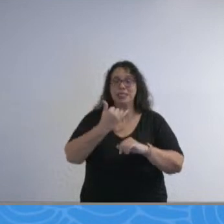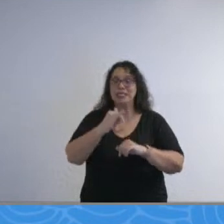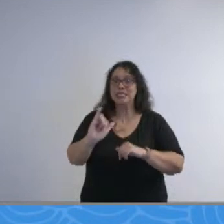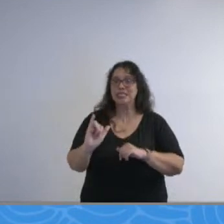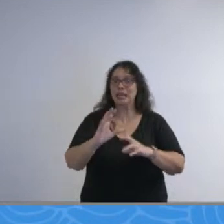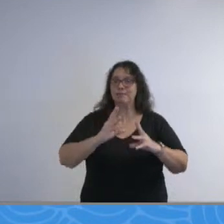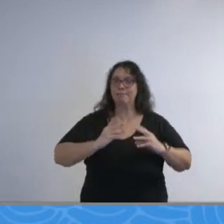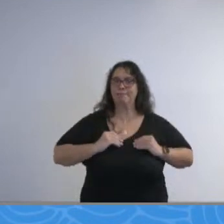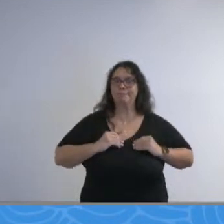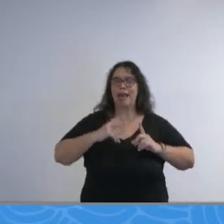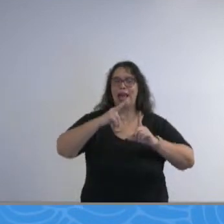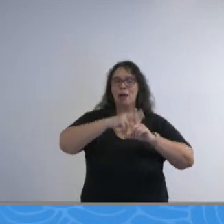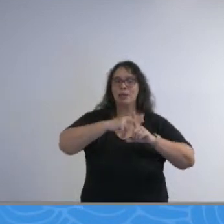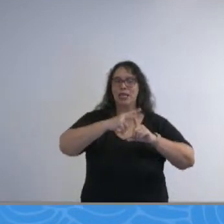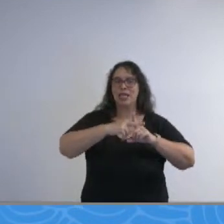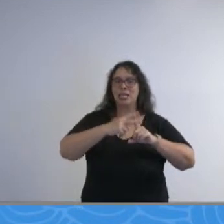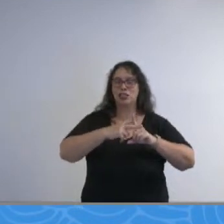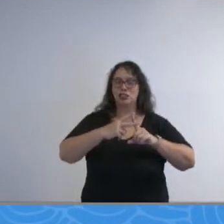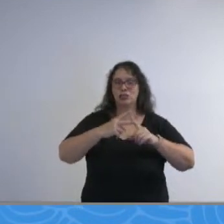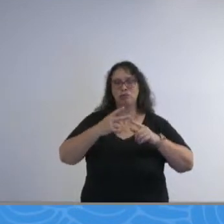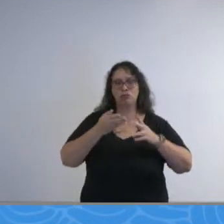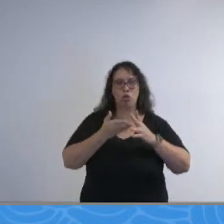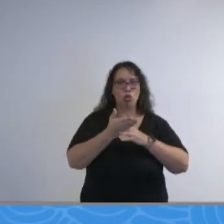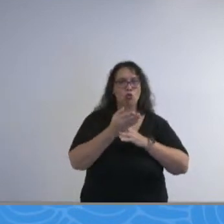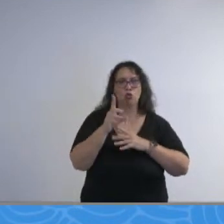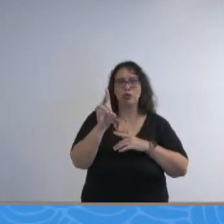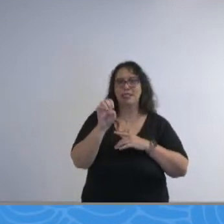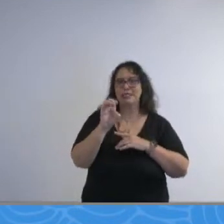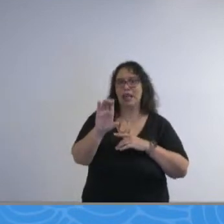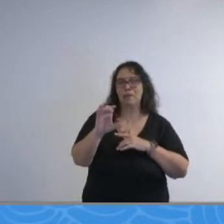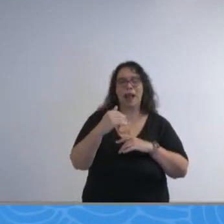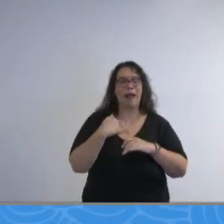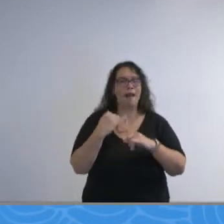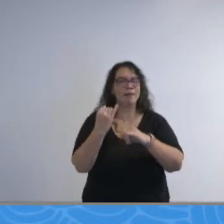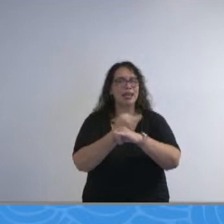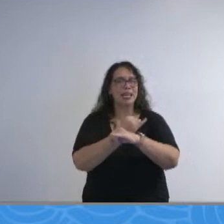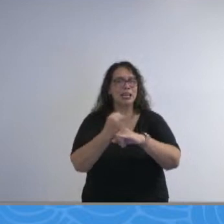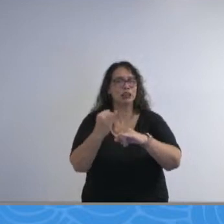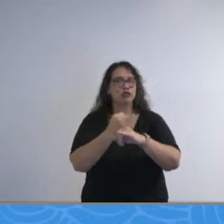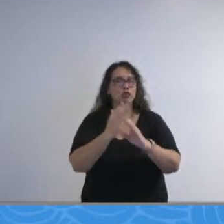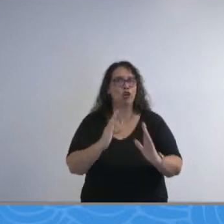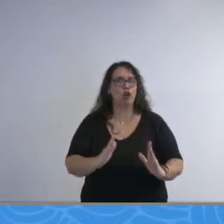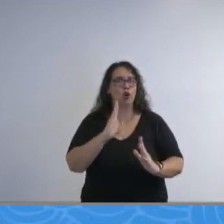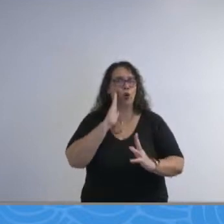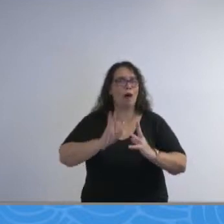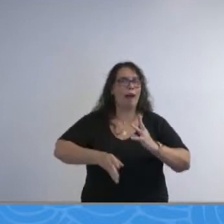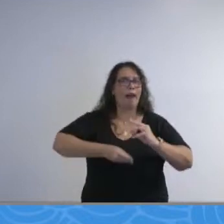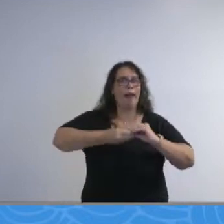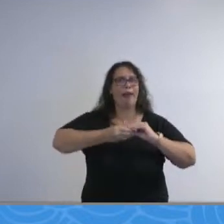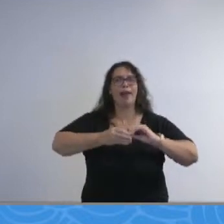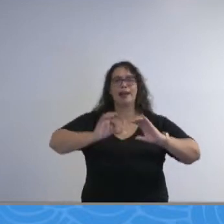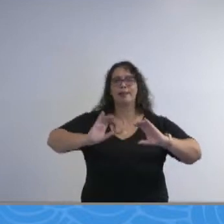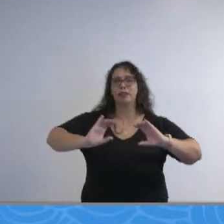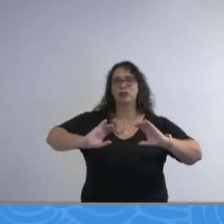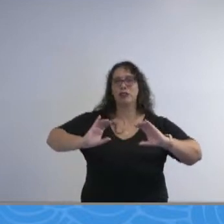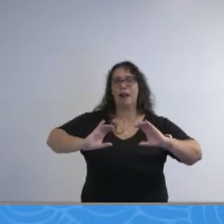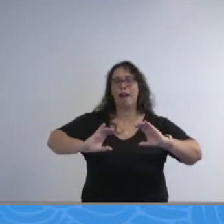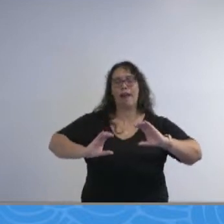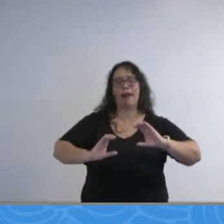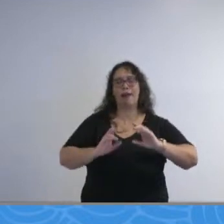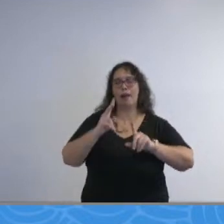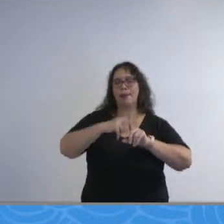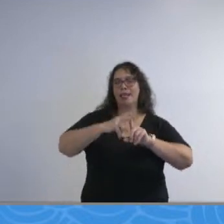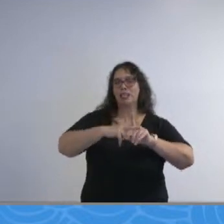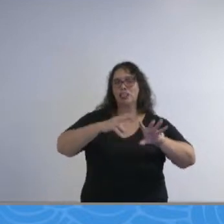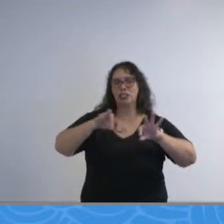through December. I have an intern who is going to put in the chat the application instructions if you're interested. If not, you